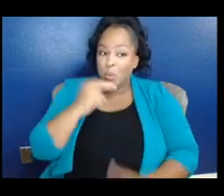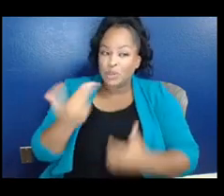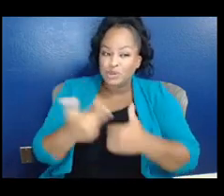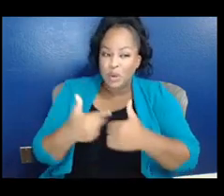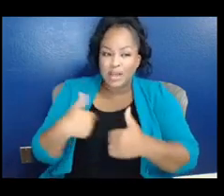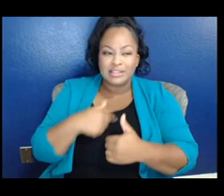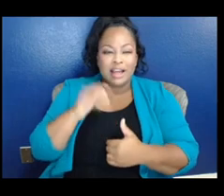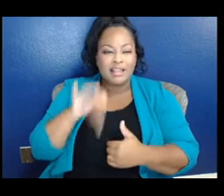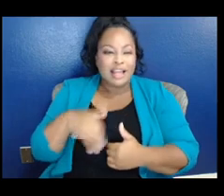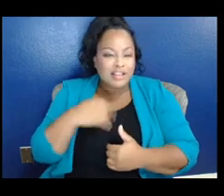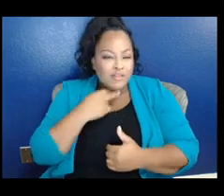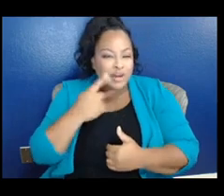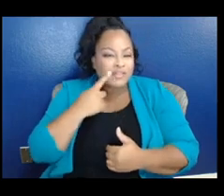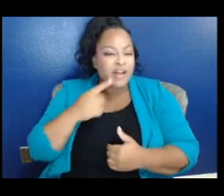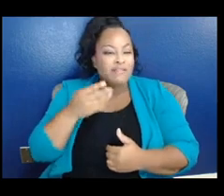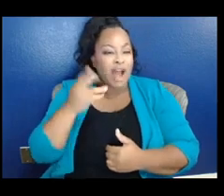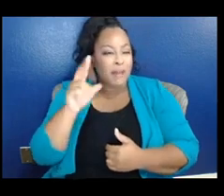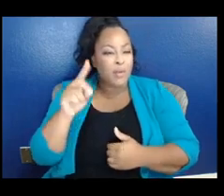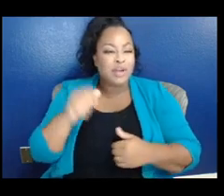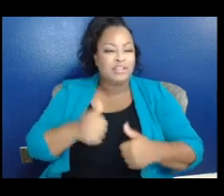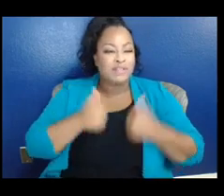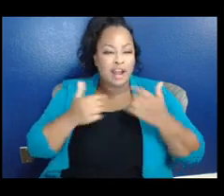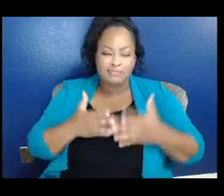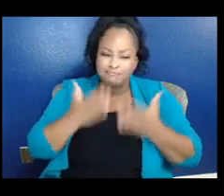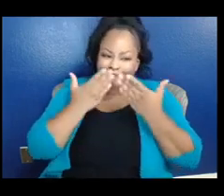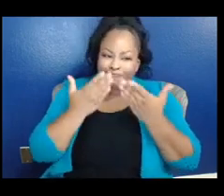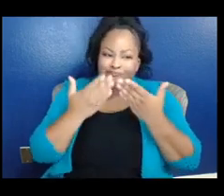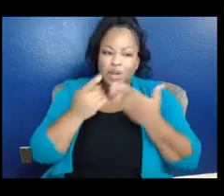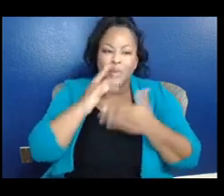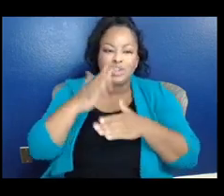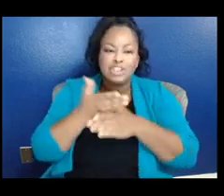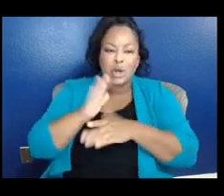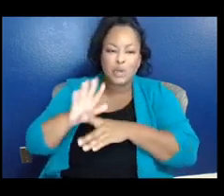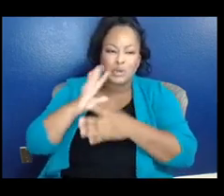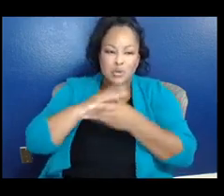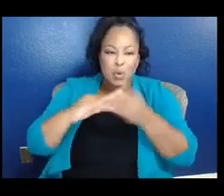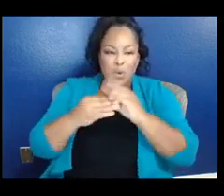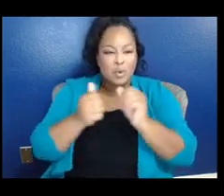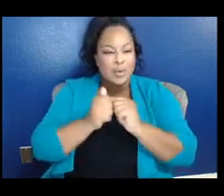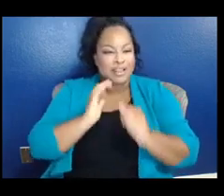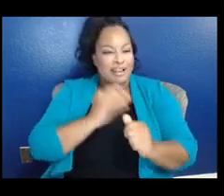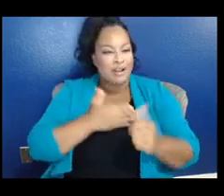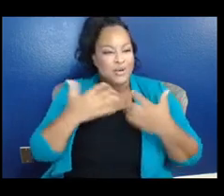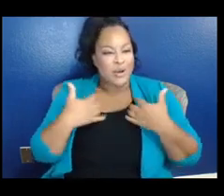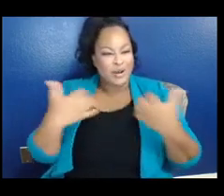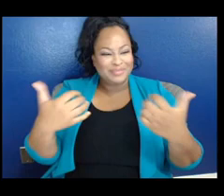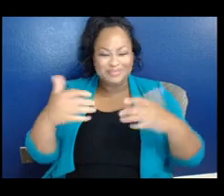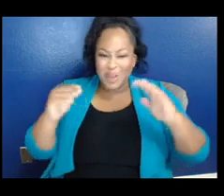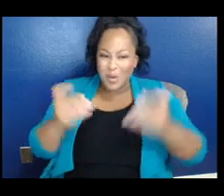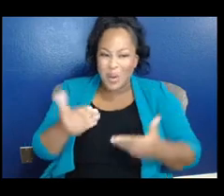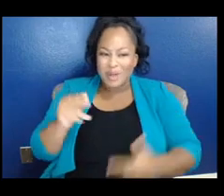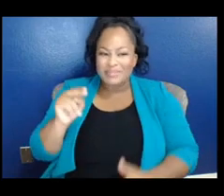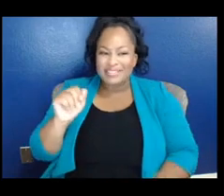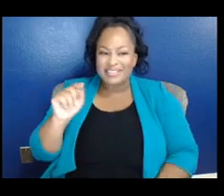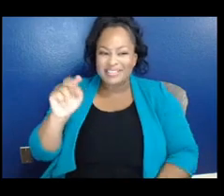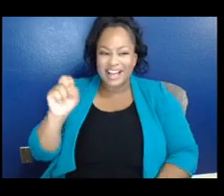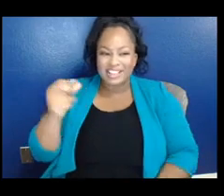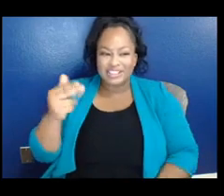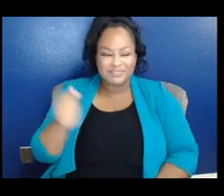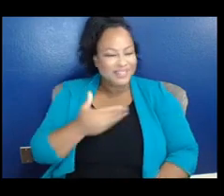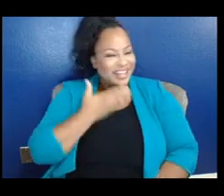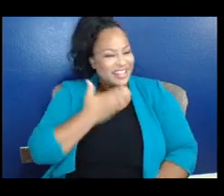be joining us as a voice of a fibroid survivor, and we are very thankful that she'll be sharing her story with our audience. Welcome,